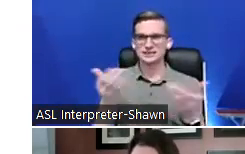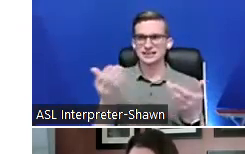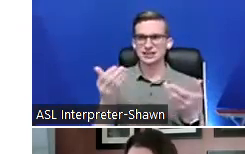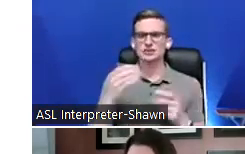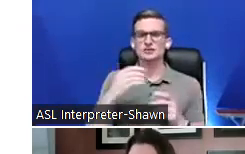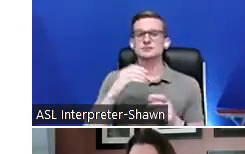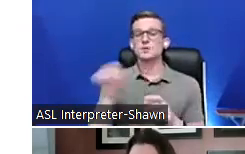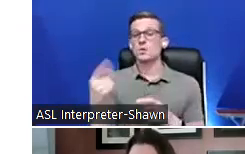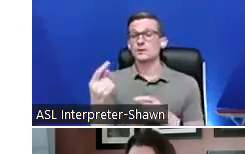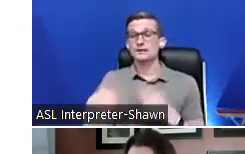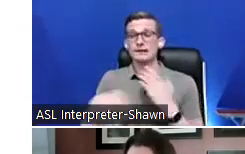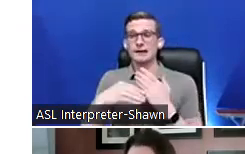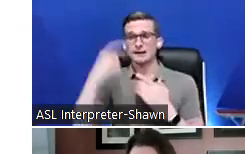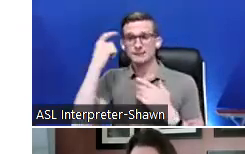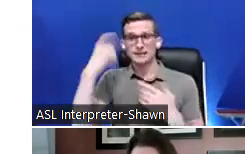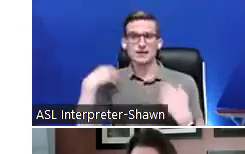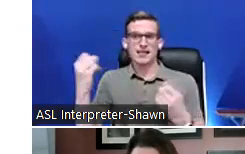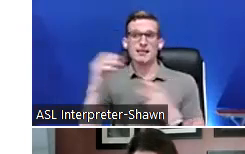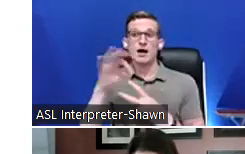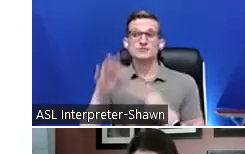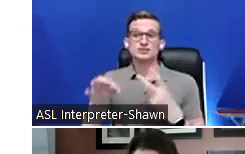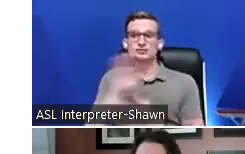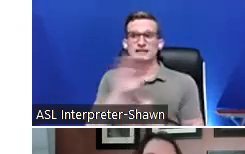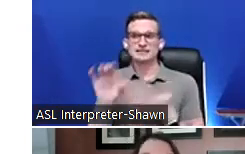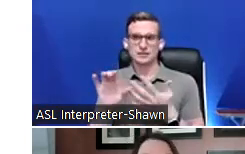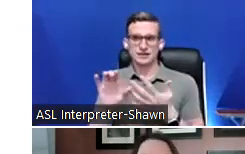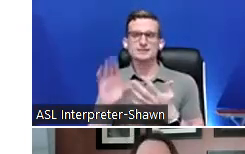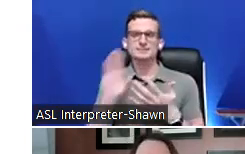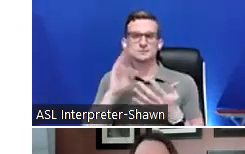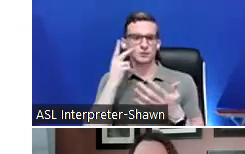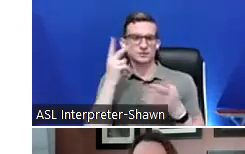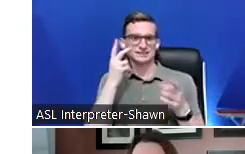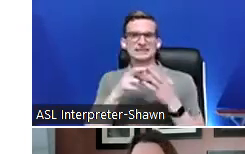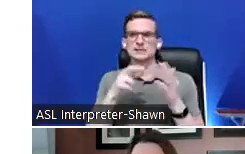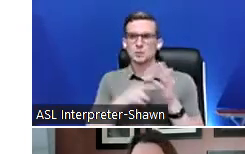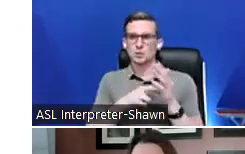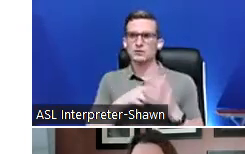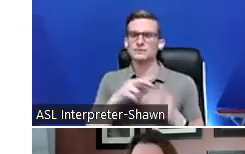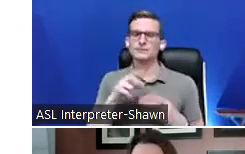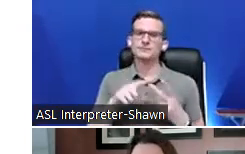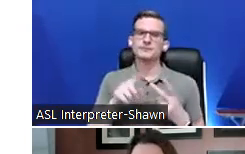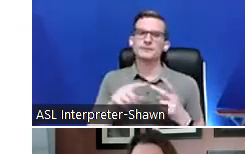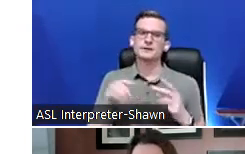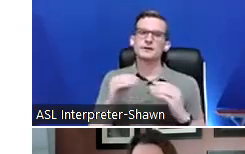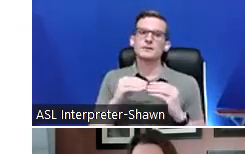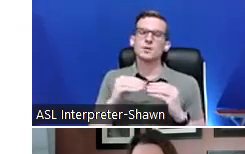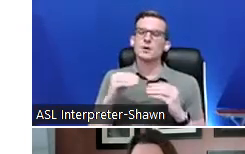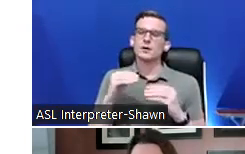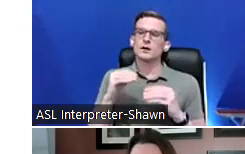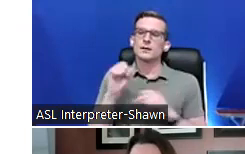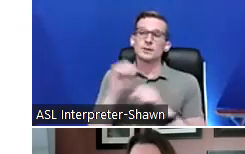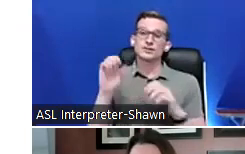and criteria, which you'll see in the rule volume. For personnel at an ASAM 3.1 type